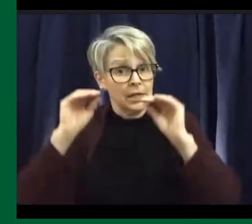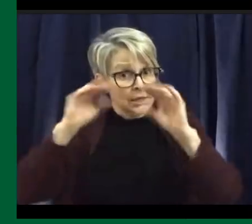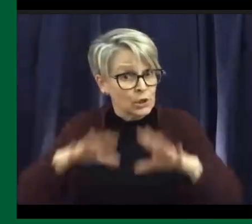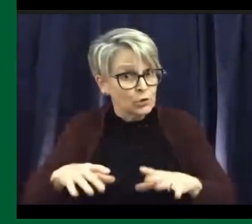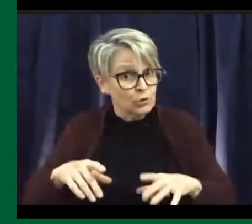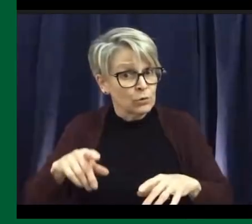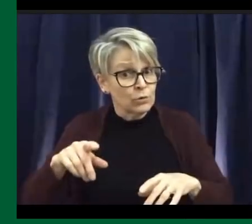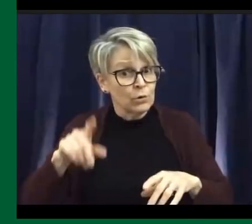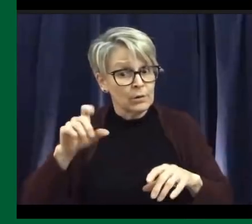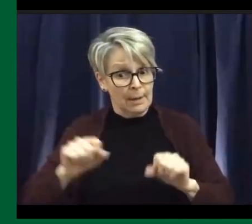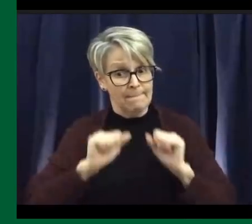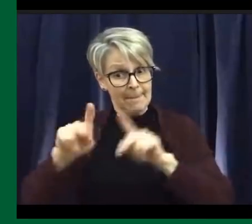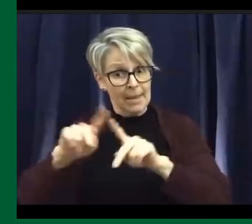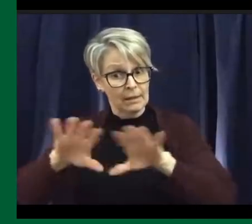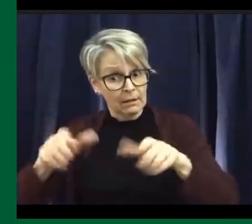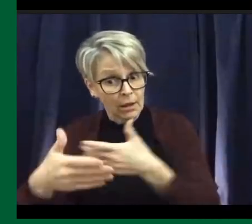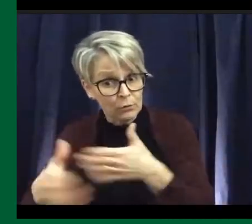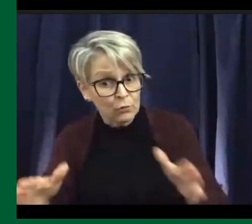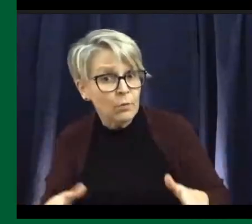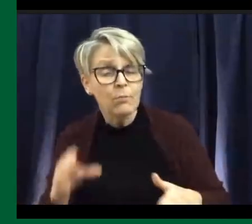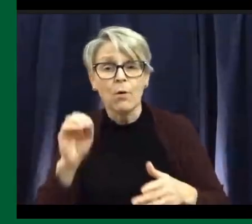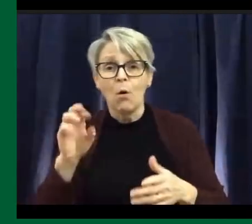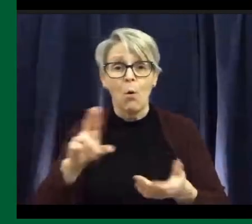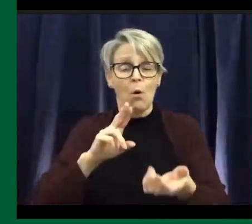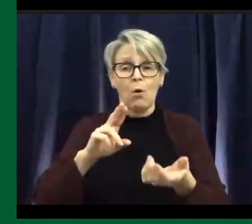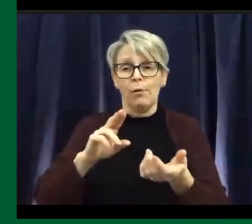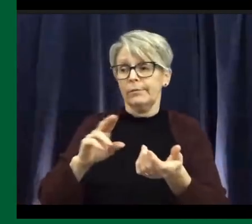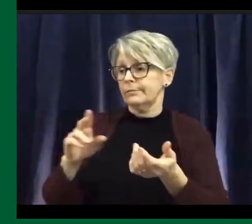back in the classroom sooner? Nurses back in hospitals?